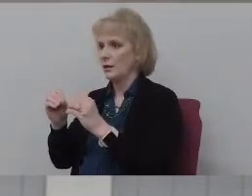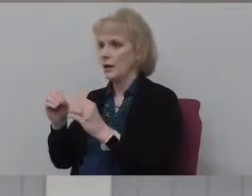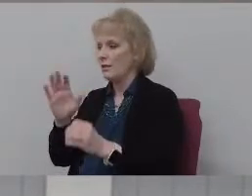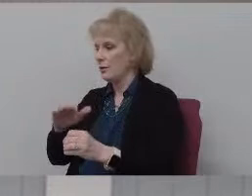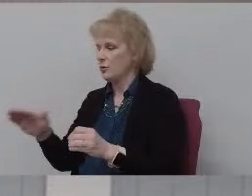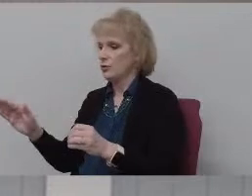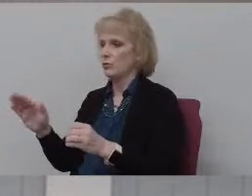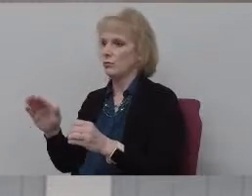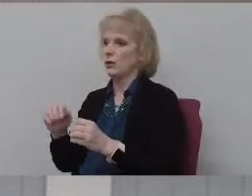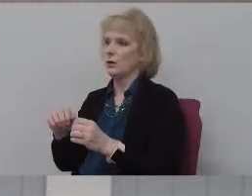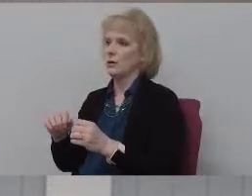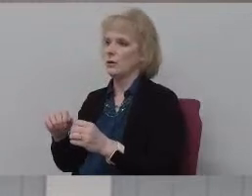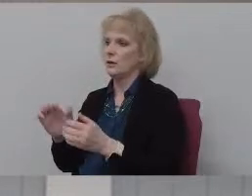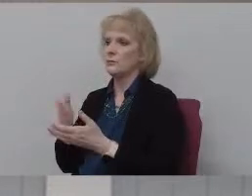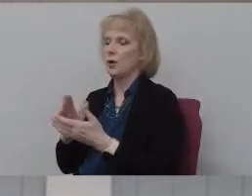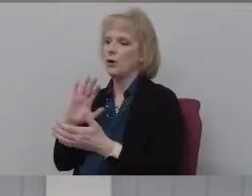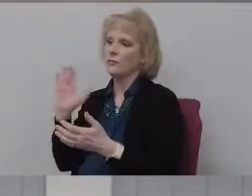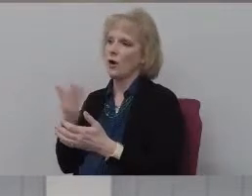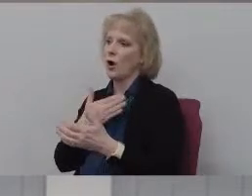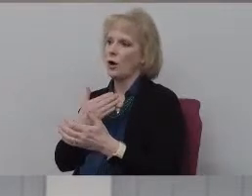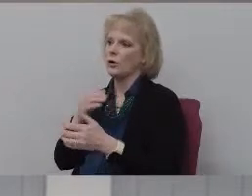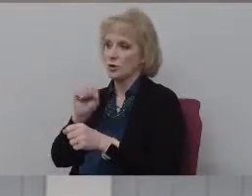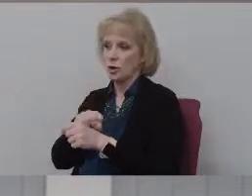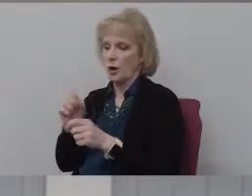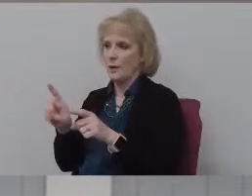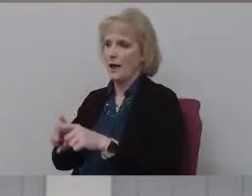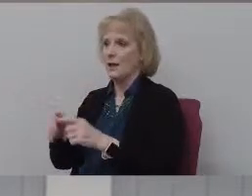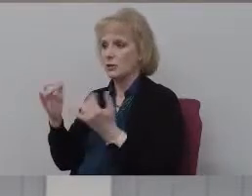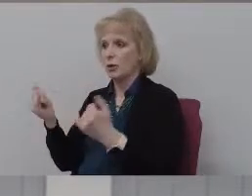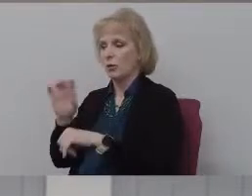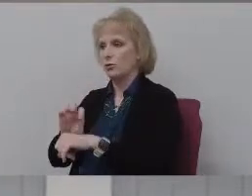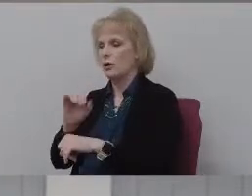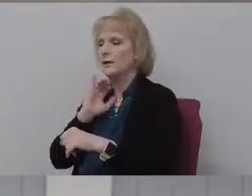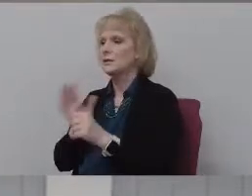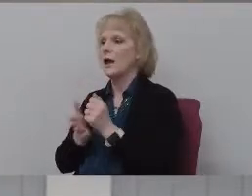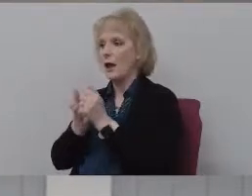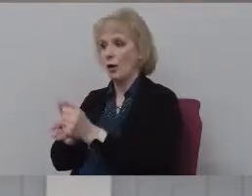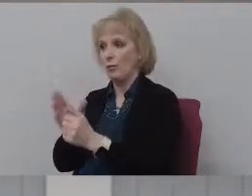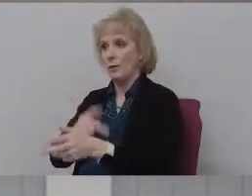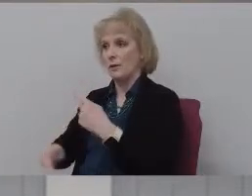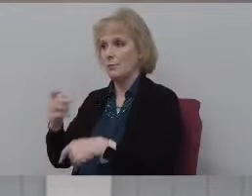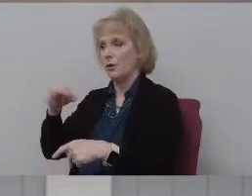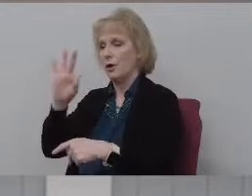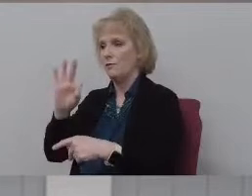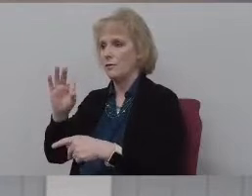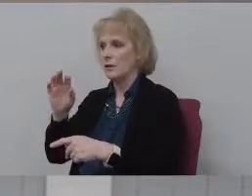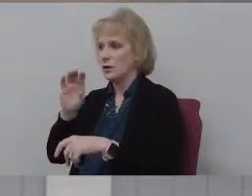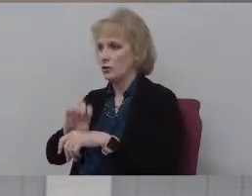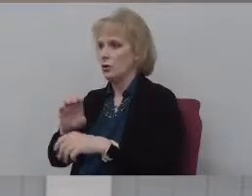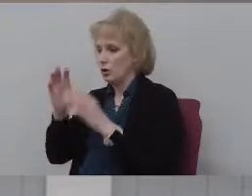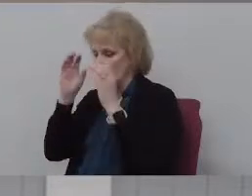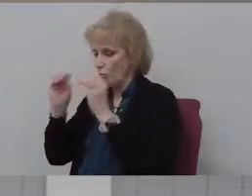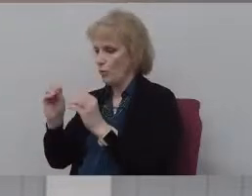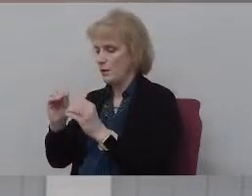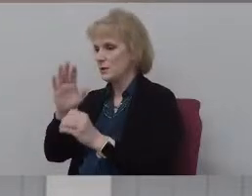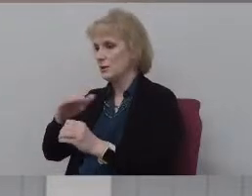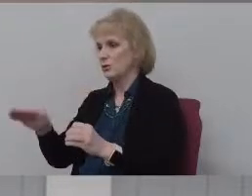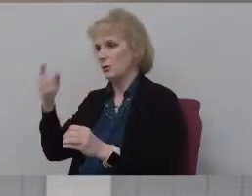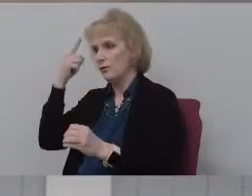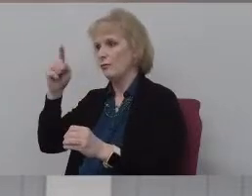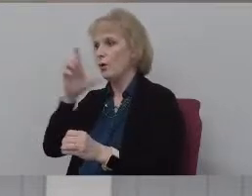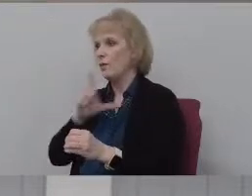responsibility, part of our role as a local church is to help the people of the church to raise their children for the